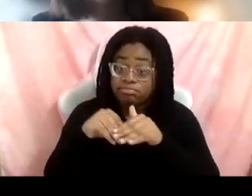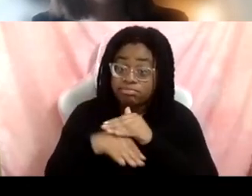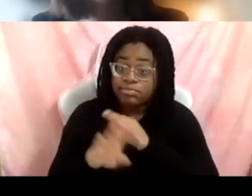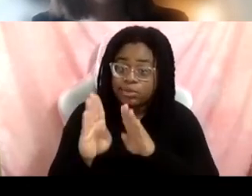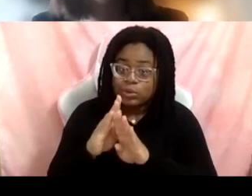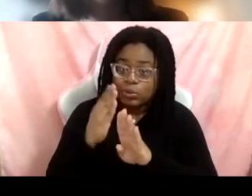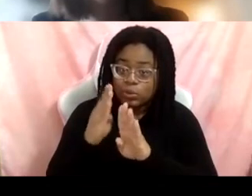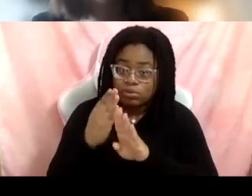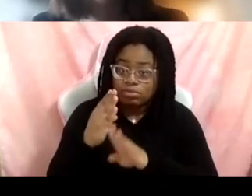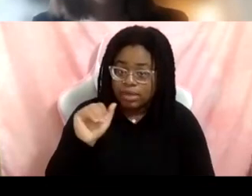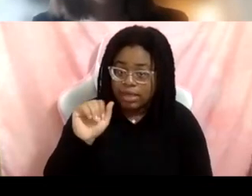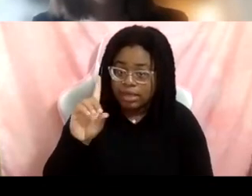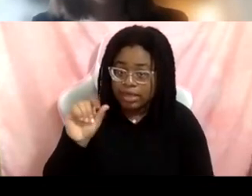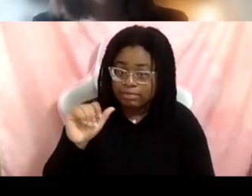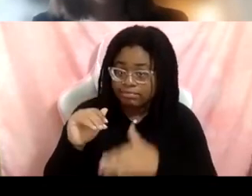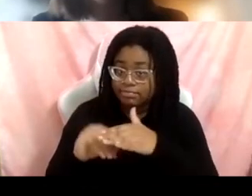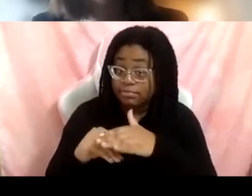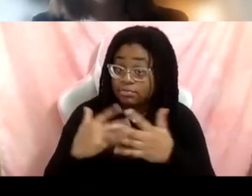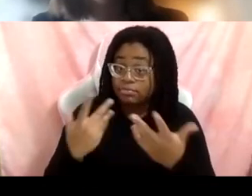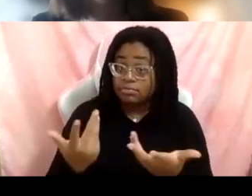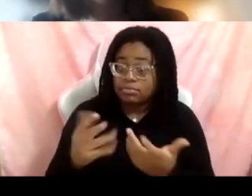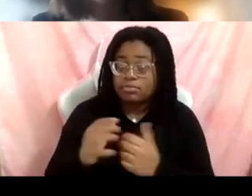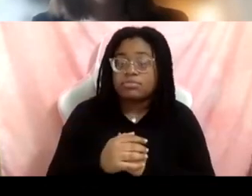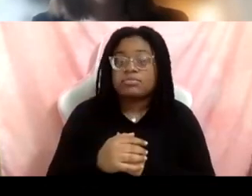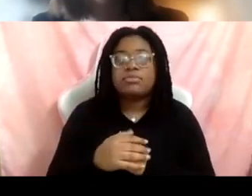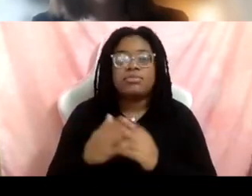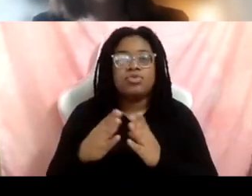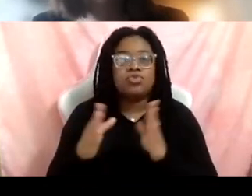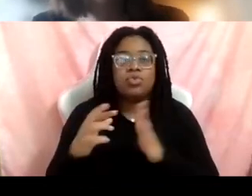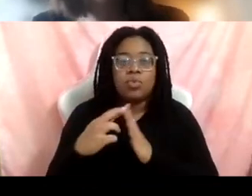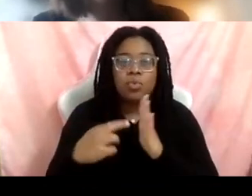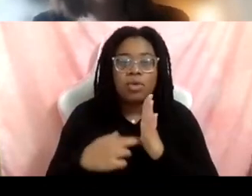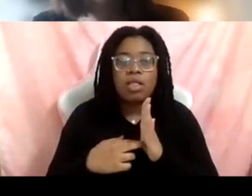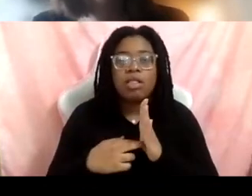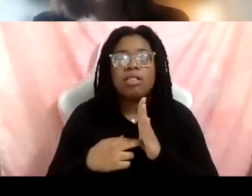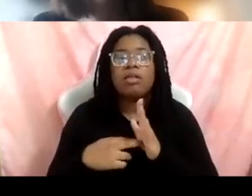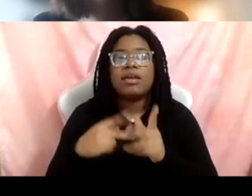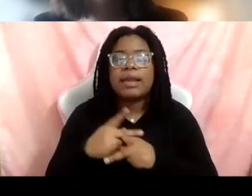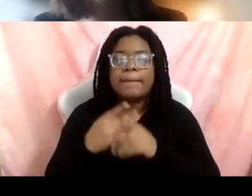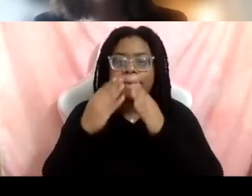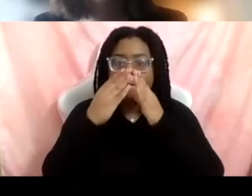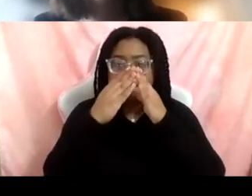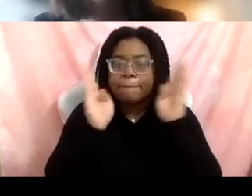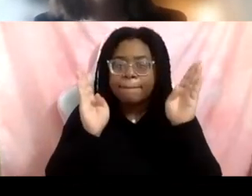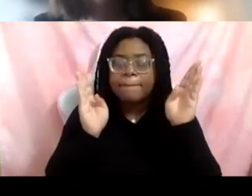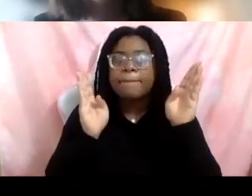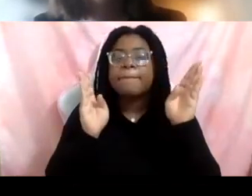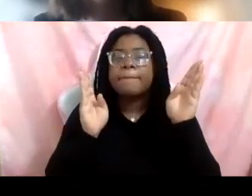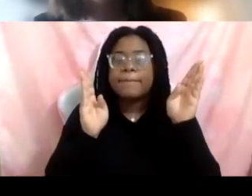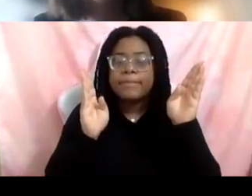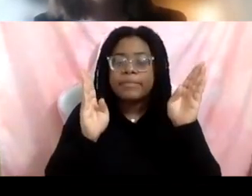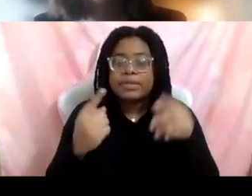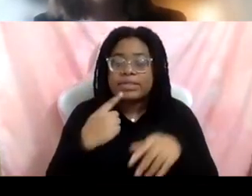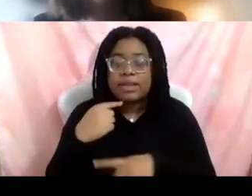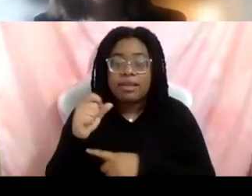ADA accessible? I think as a general rule, like keeping an open mind, as just like saying